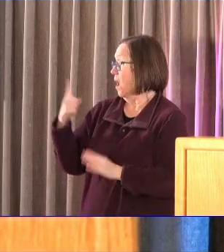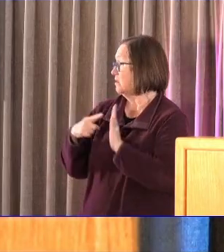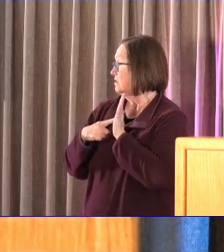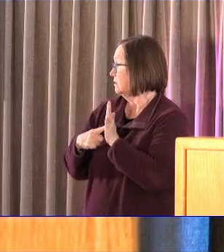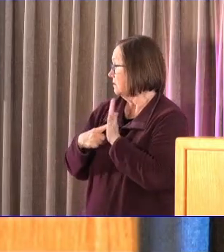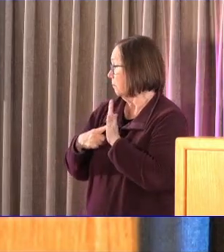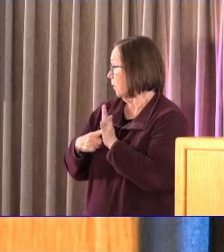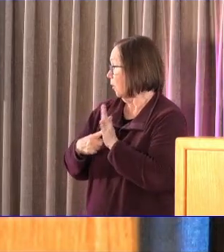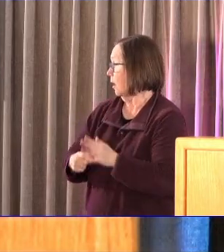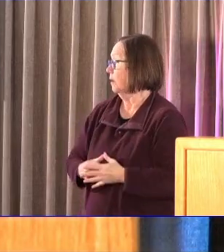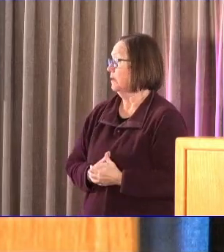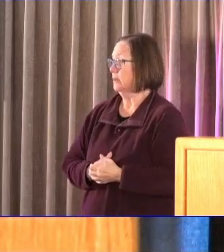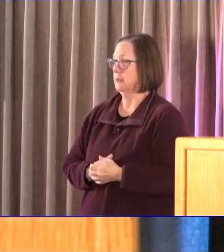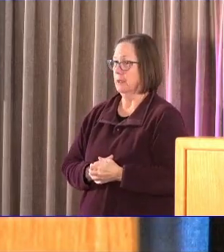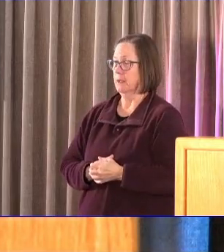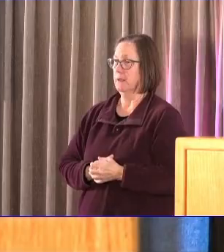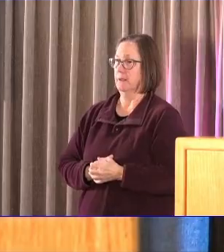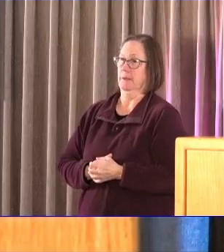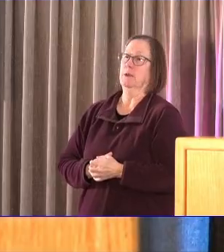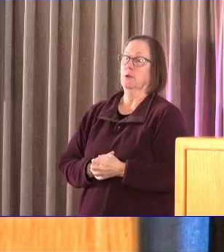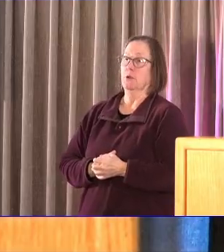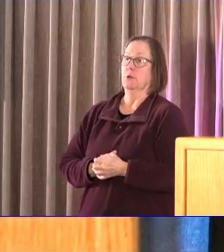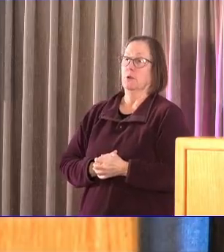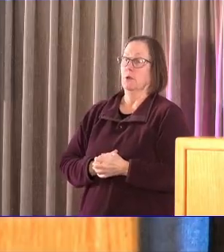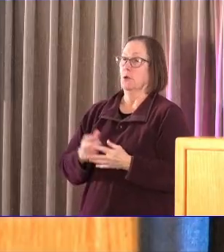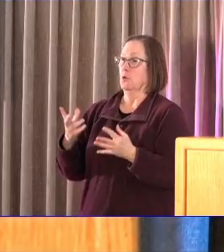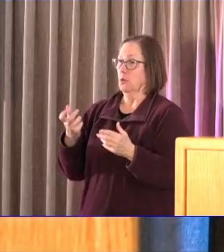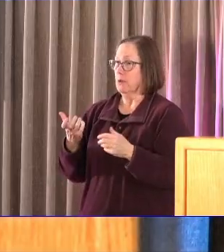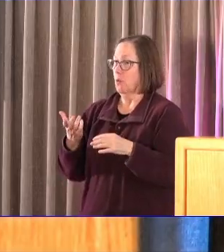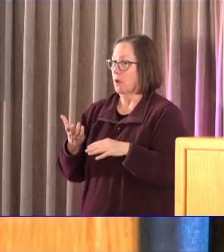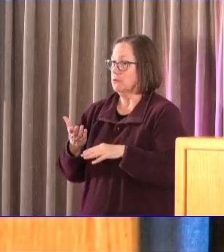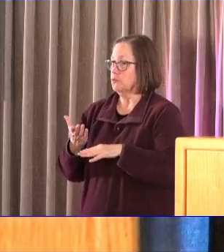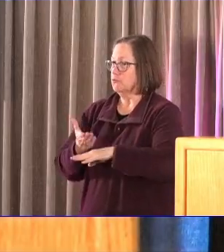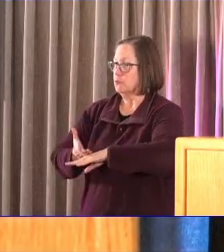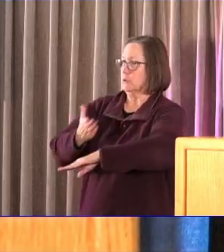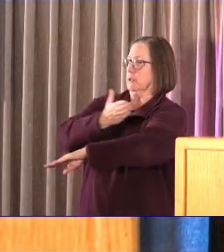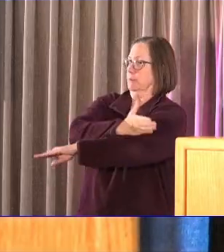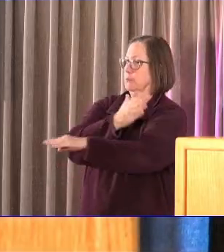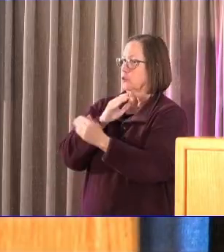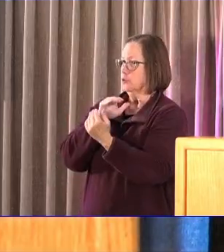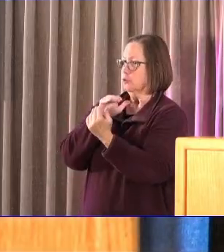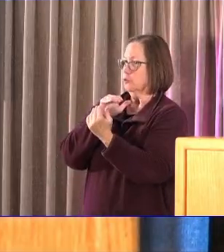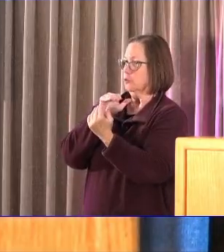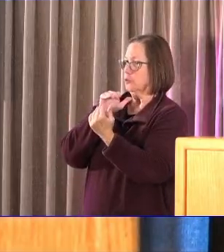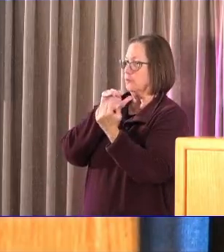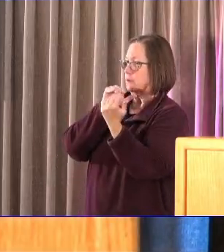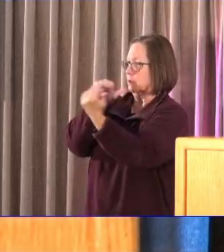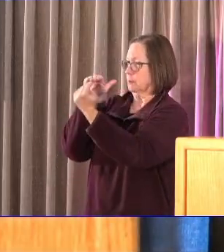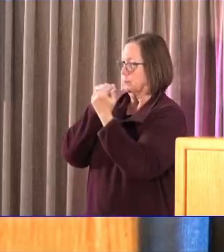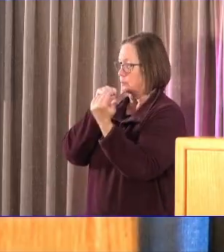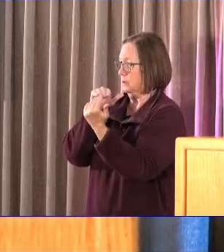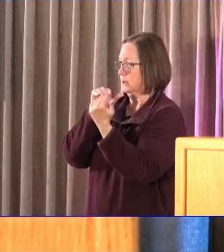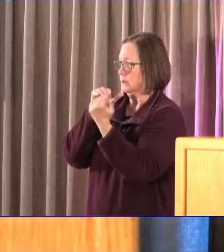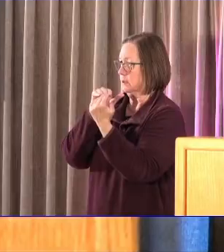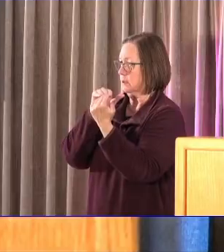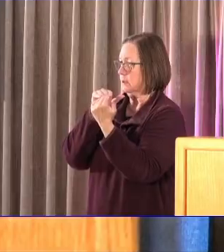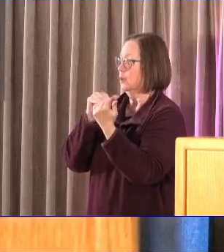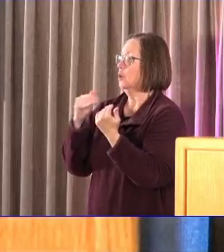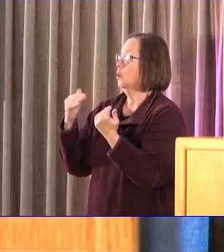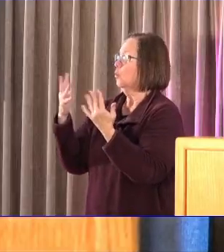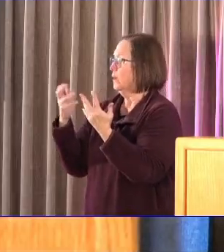our efforts around ADI. What are we doing to actually do that? Are we walking that? If we want more diversity on